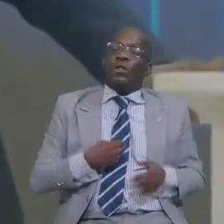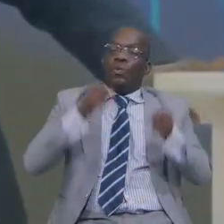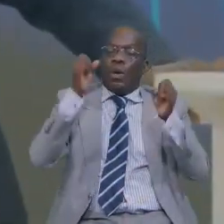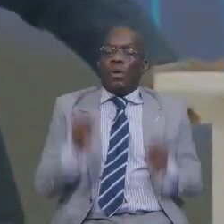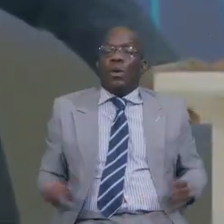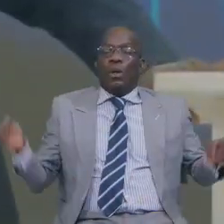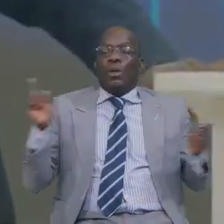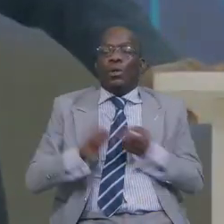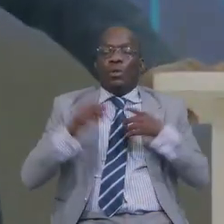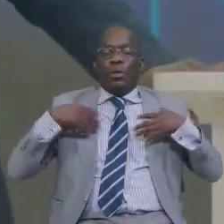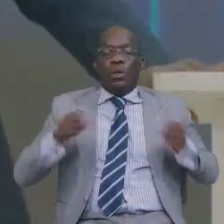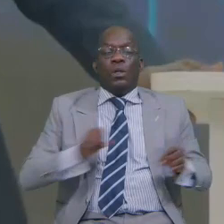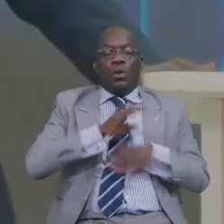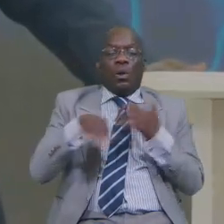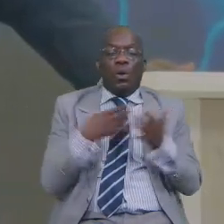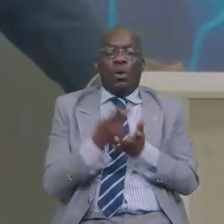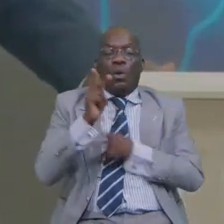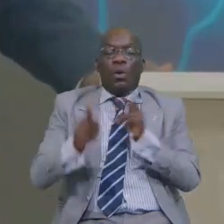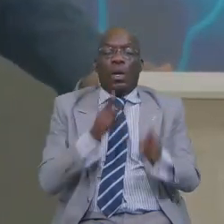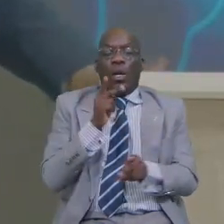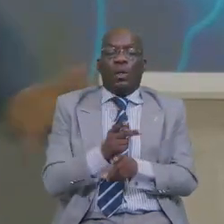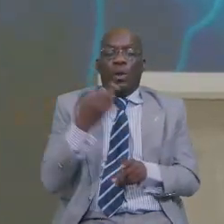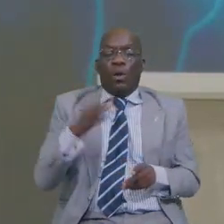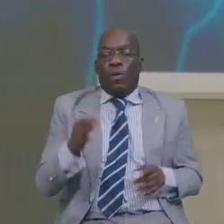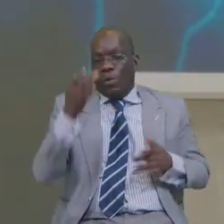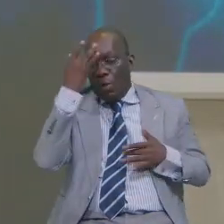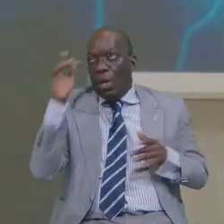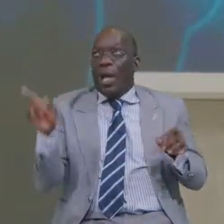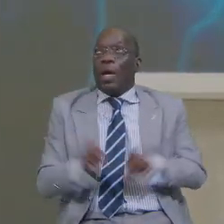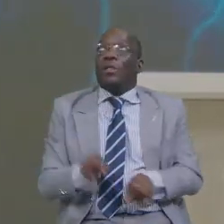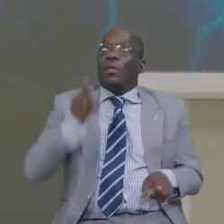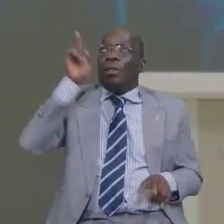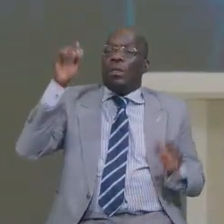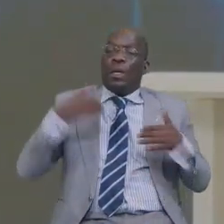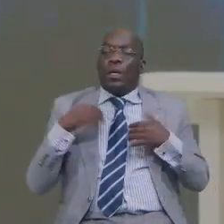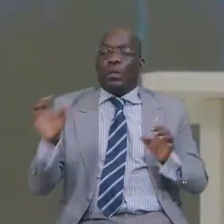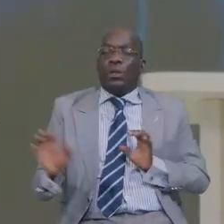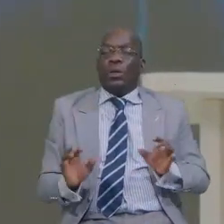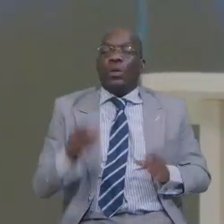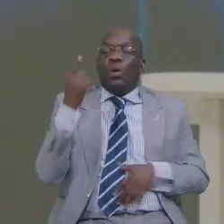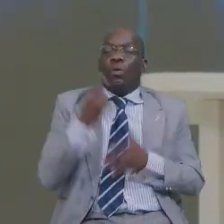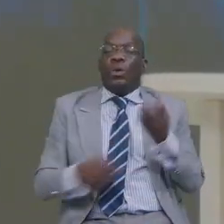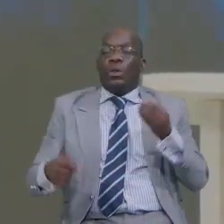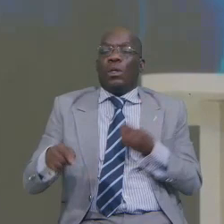all manner of disease like he had done. How about those who only